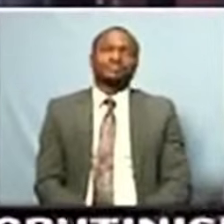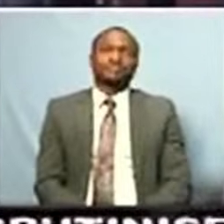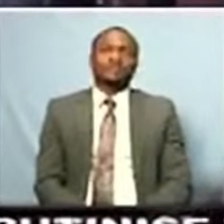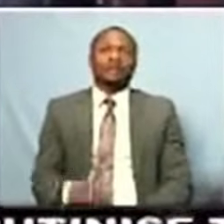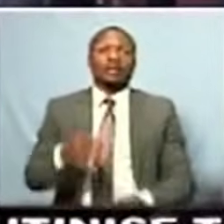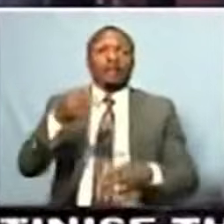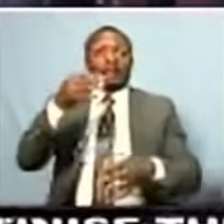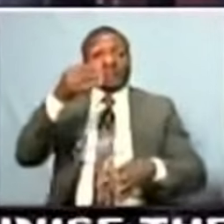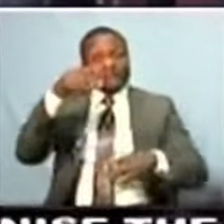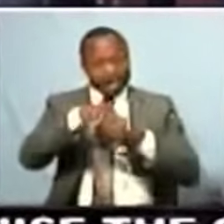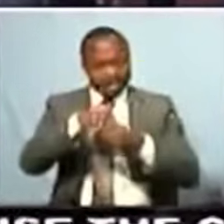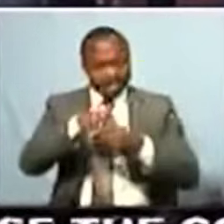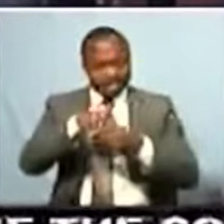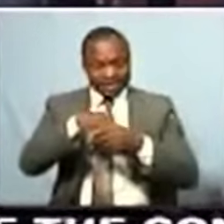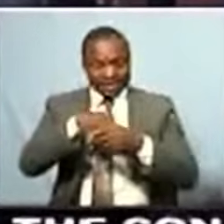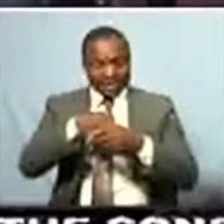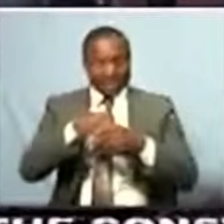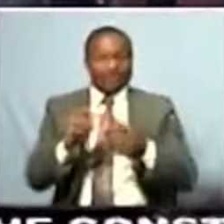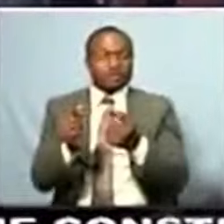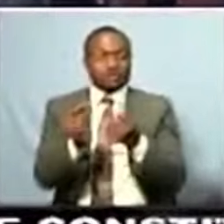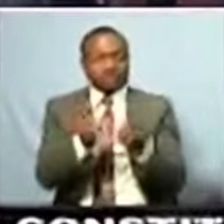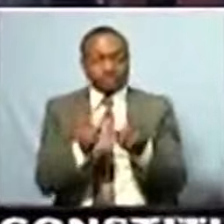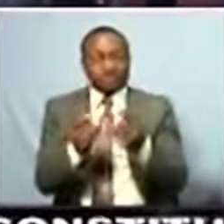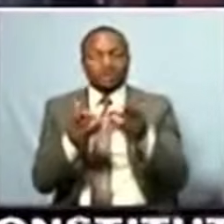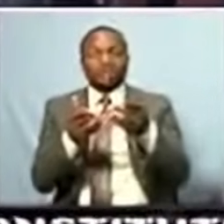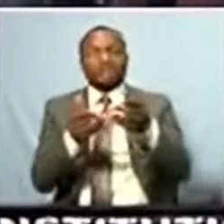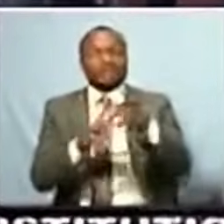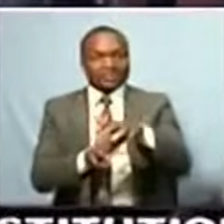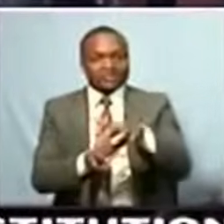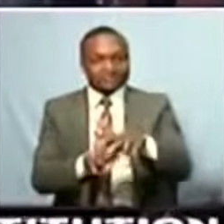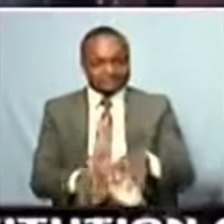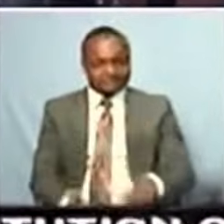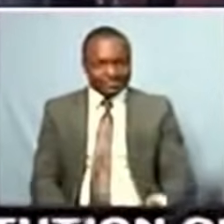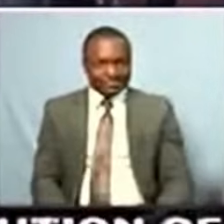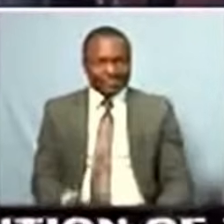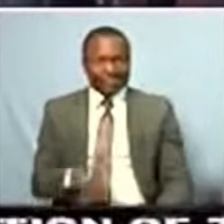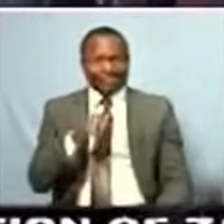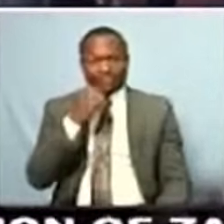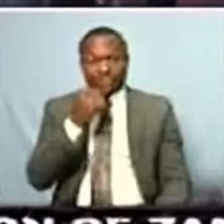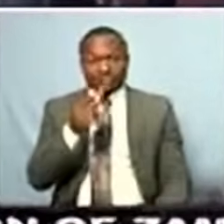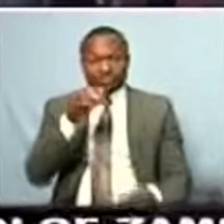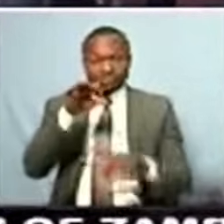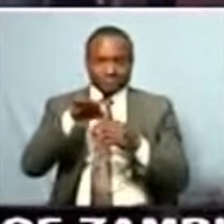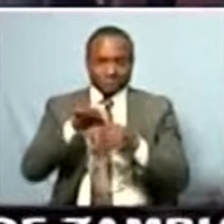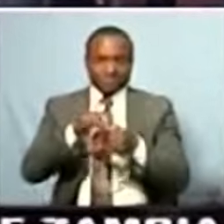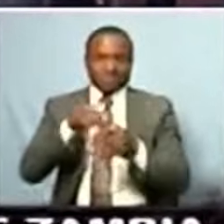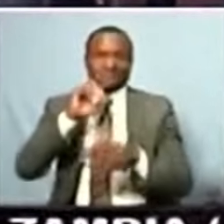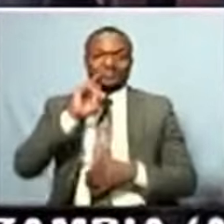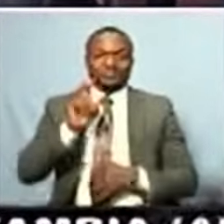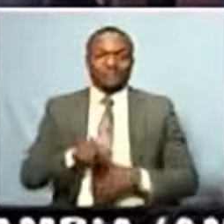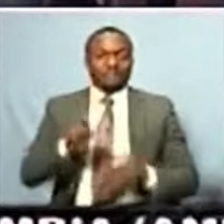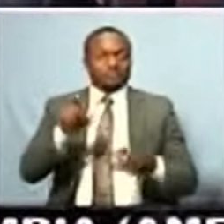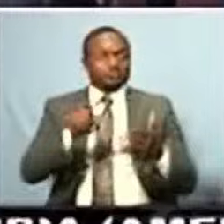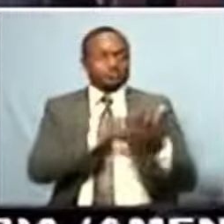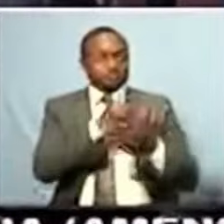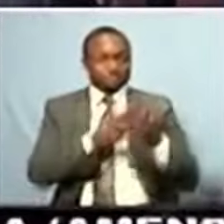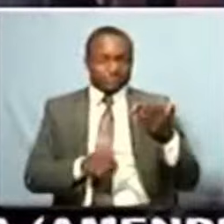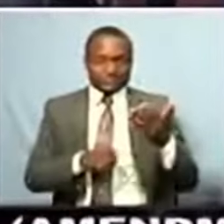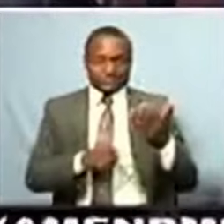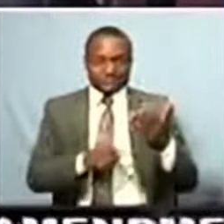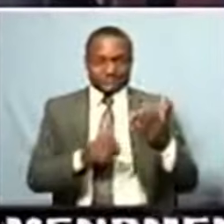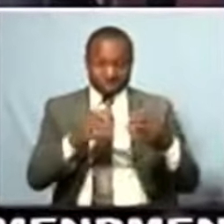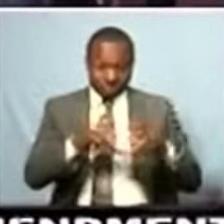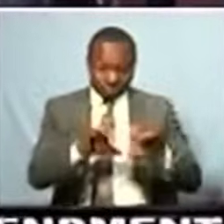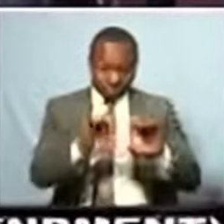in the case of death, where we are saying the elections should be cancelled, we maintain the status